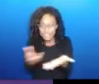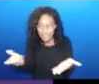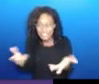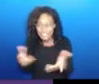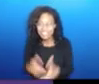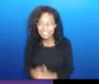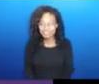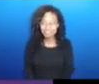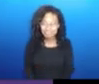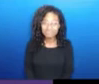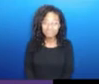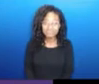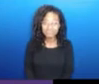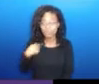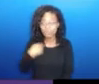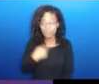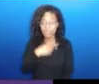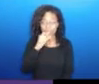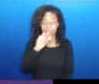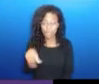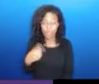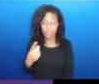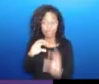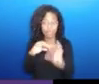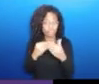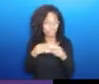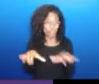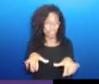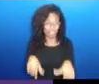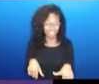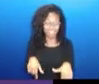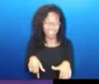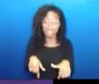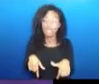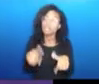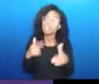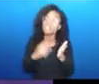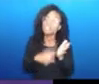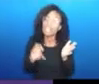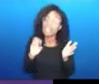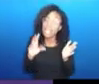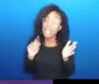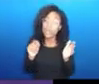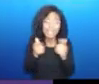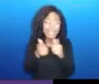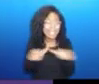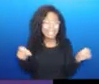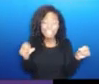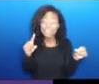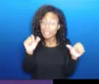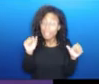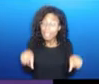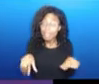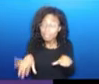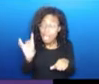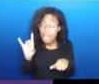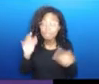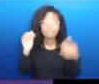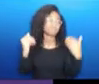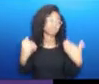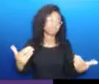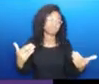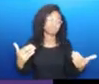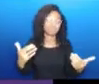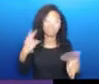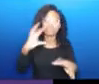We are not the only organization doing this. So, check out any that you can find, and these are